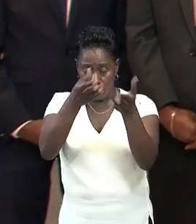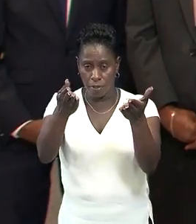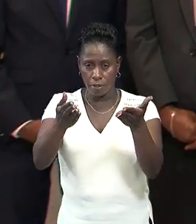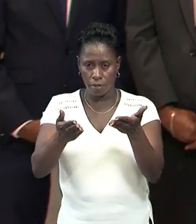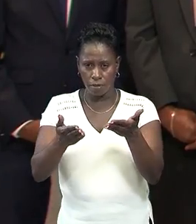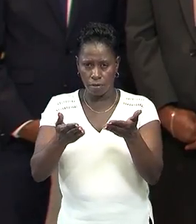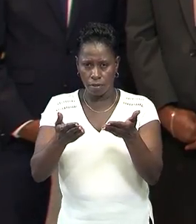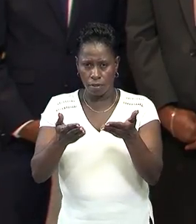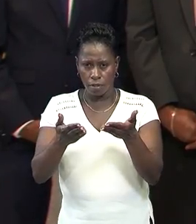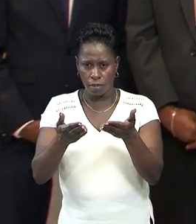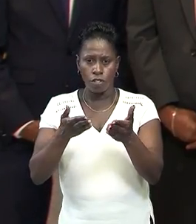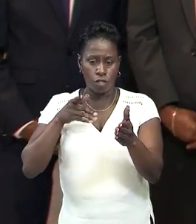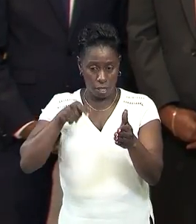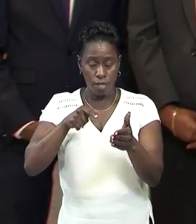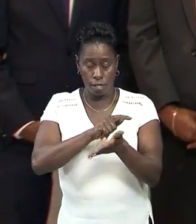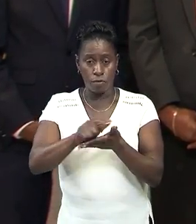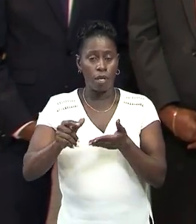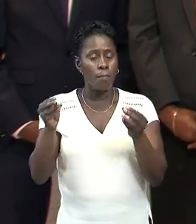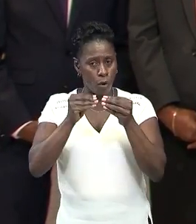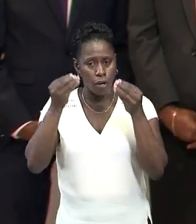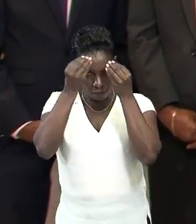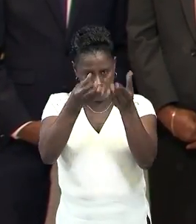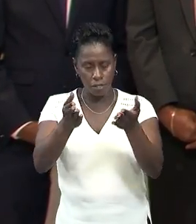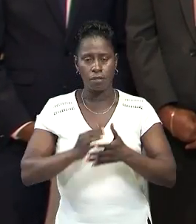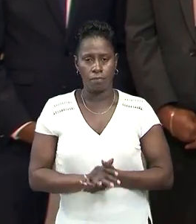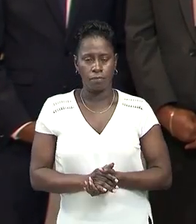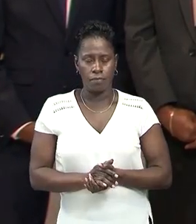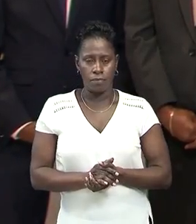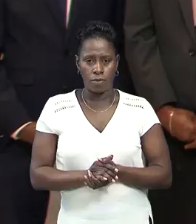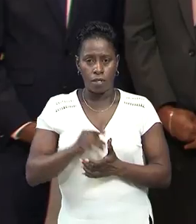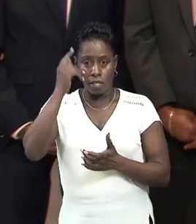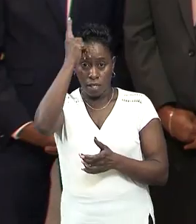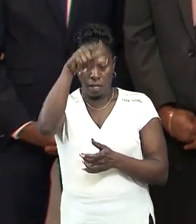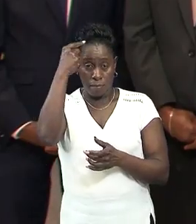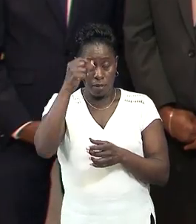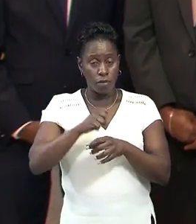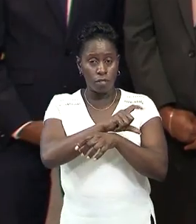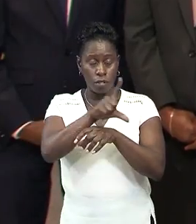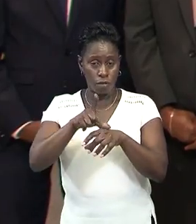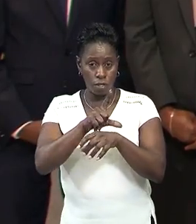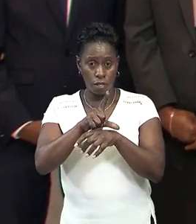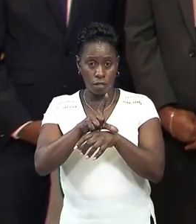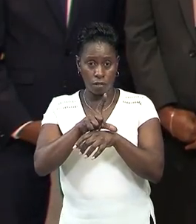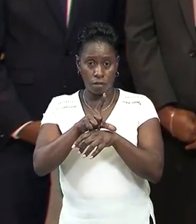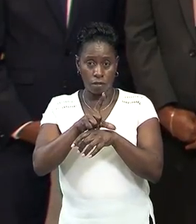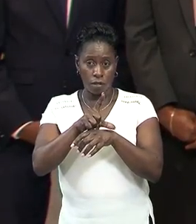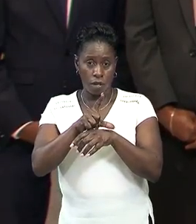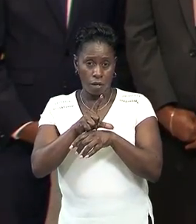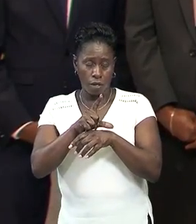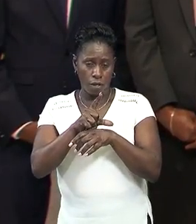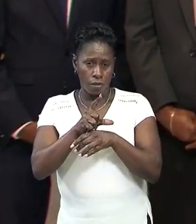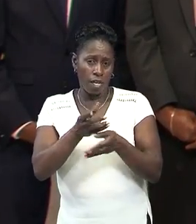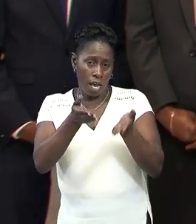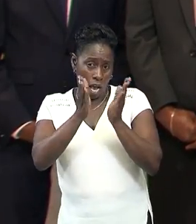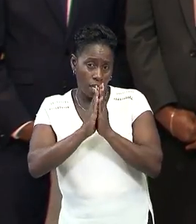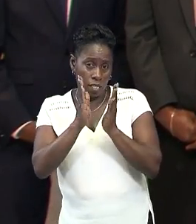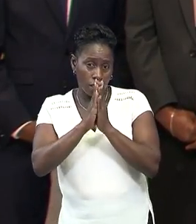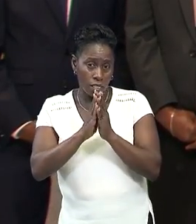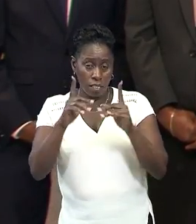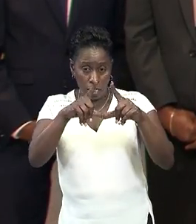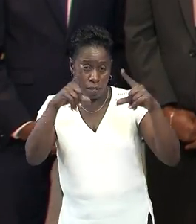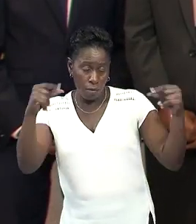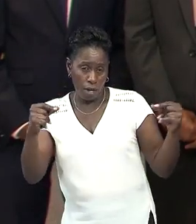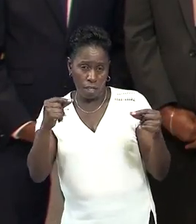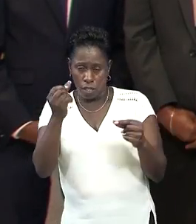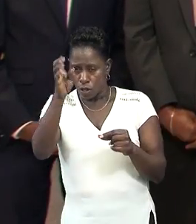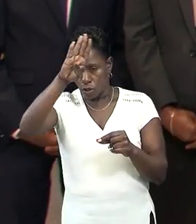provided during the course of this week. The government of St. Lucia has reached out to friendly governments such as Taiwan,